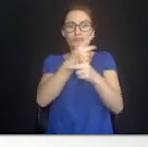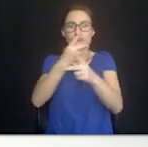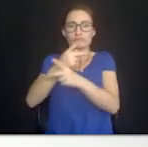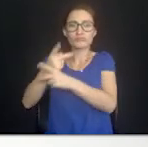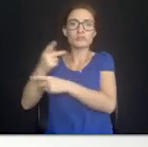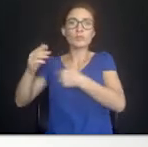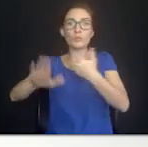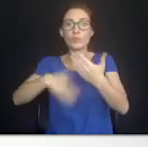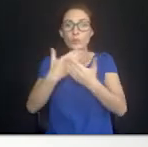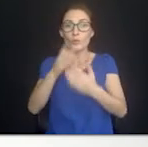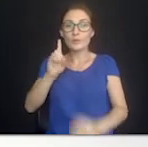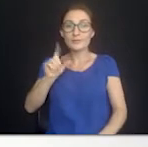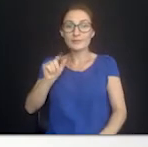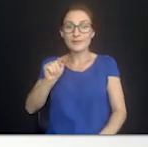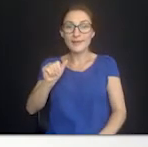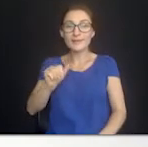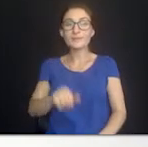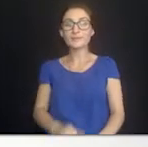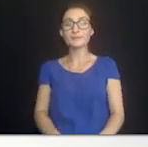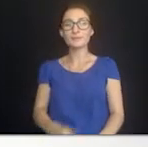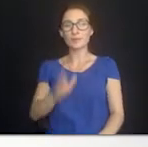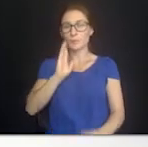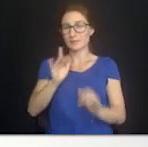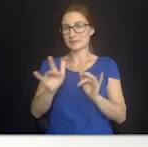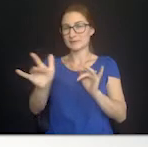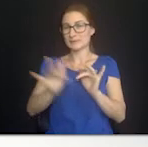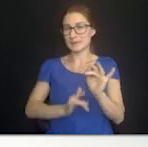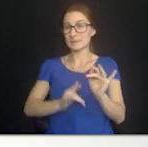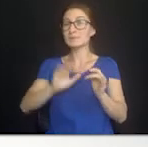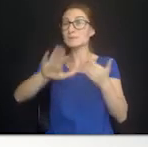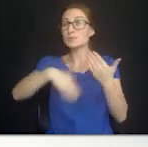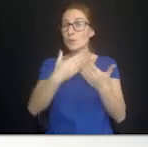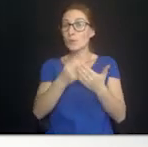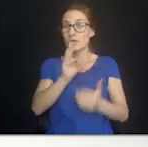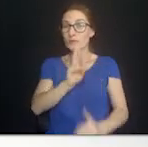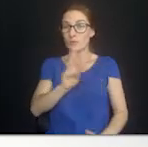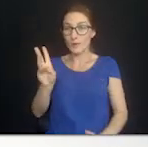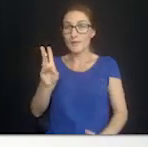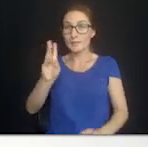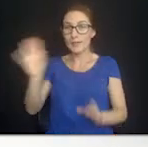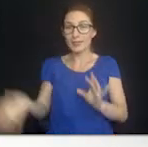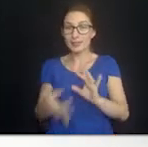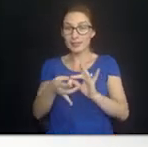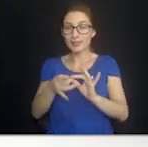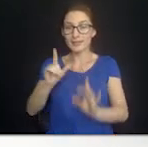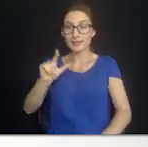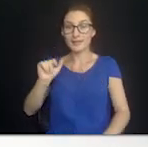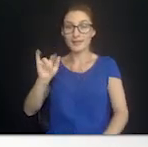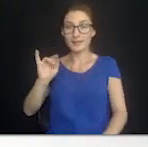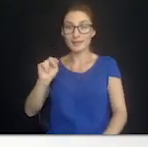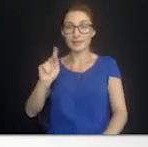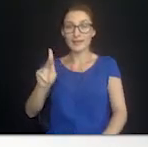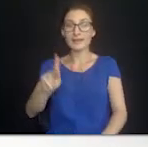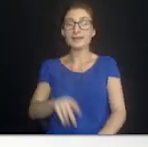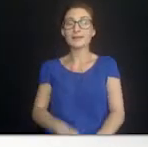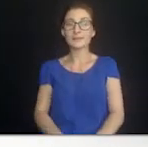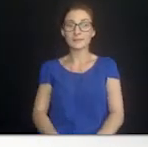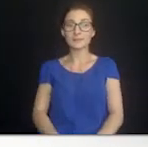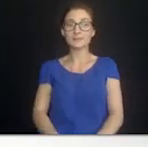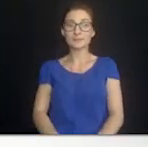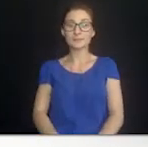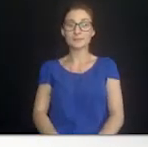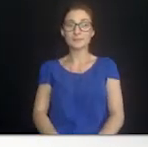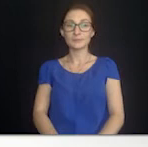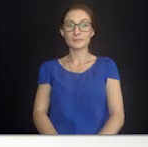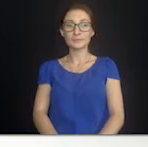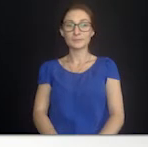did receive. So the first database I'm going to share with you, I'm going to skip past this. This is the web links for these databases